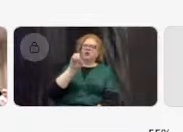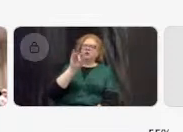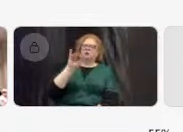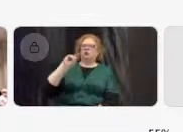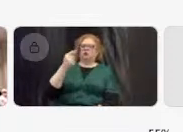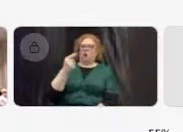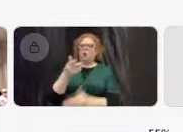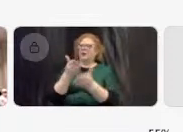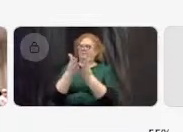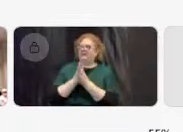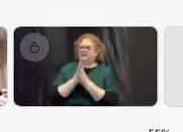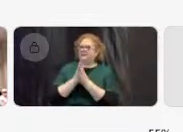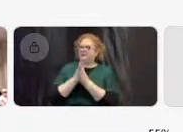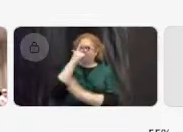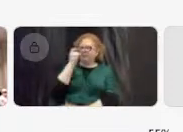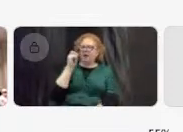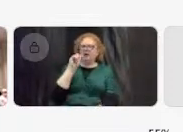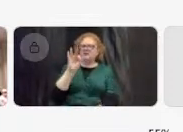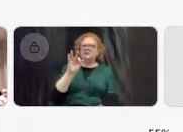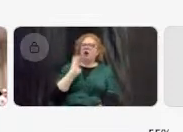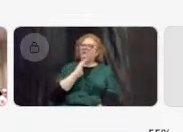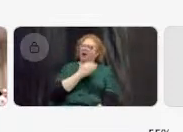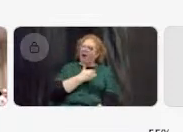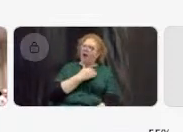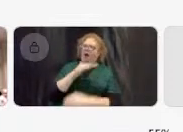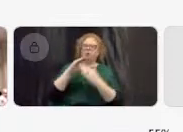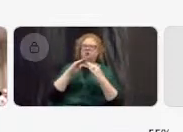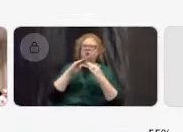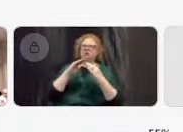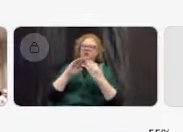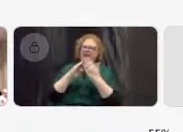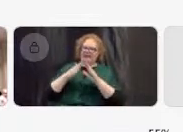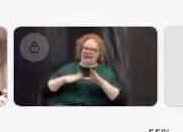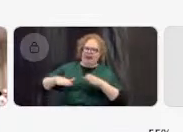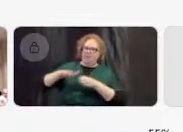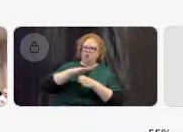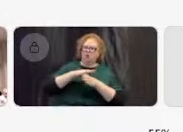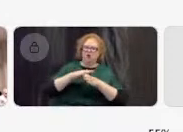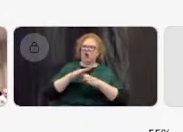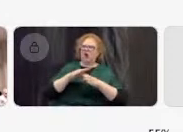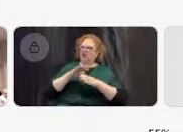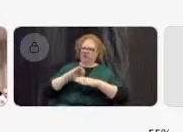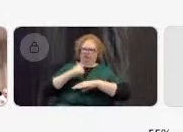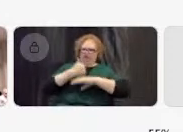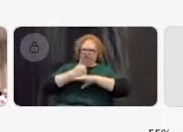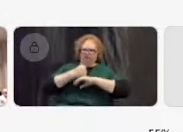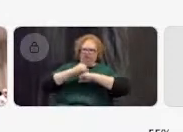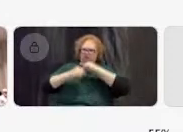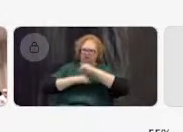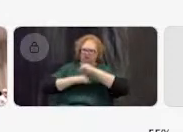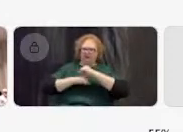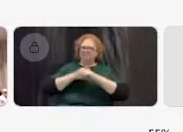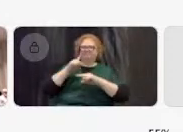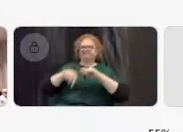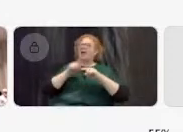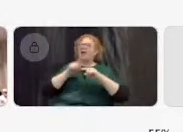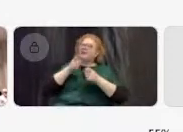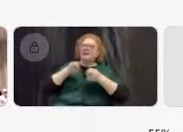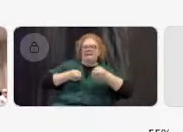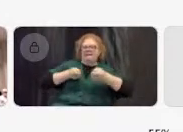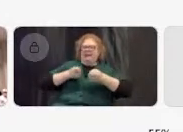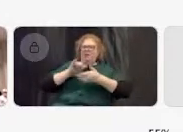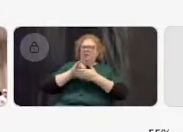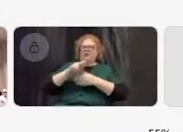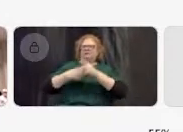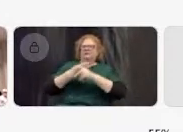the infrastructure, the area in question cannot accommodate the type of use that is now being proposed. Thank you for your